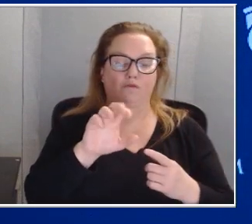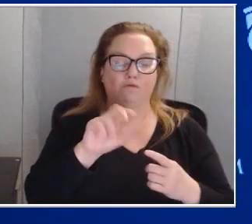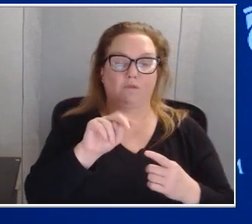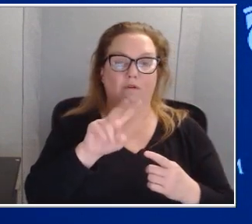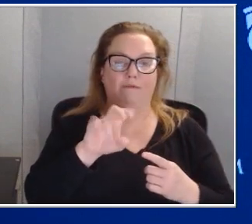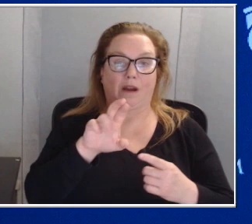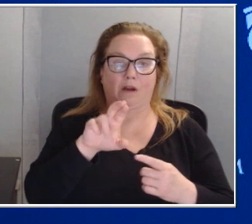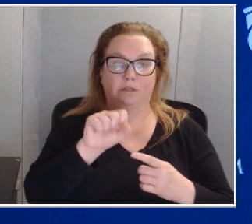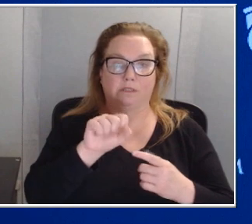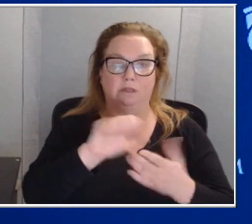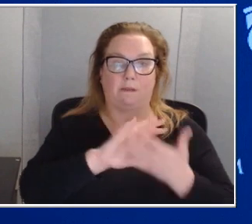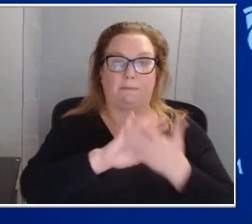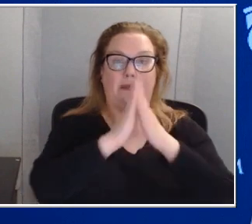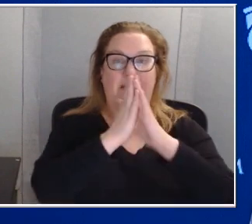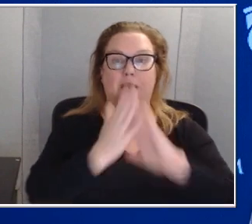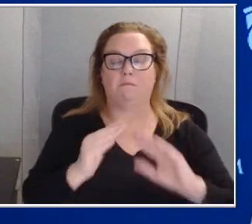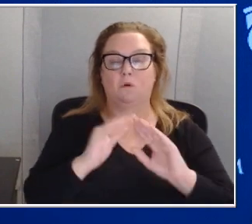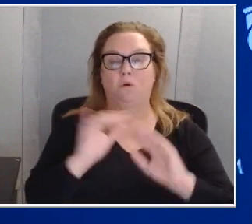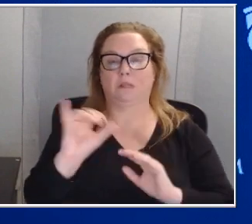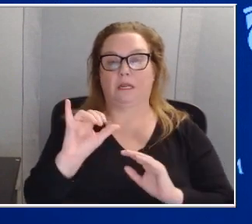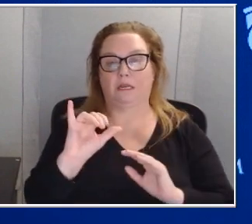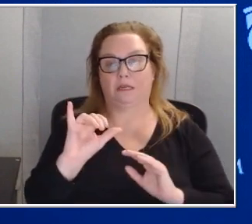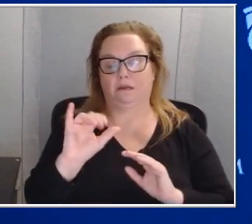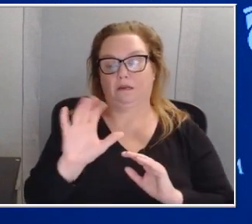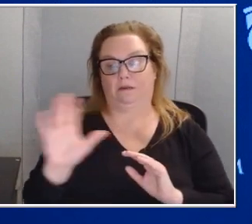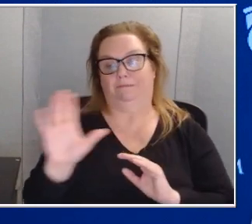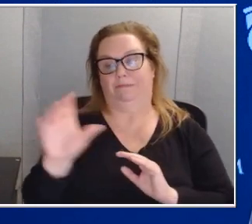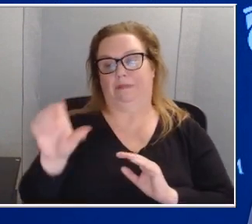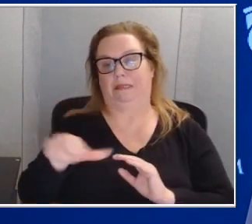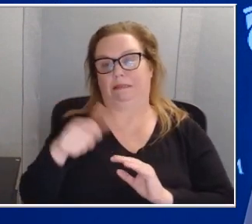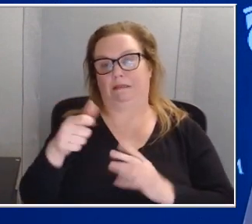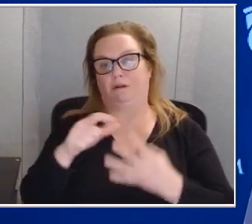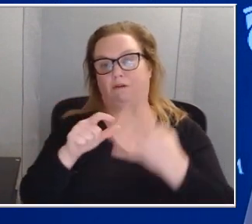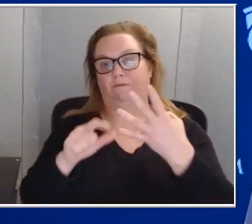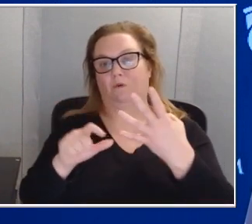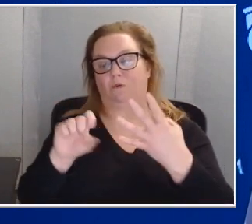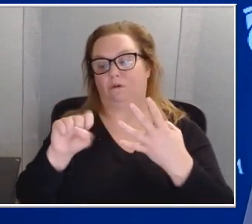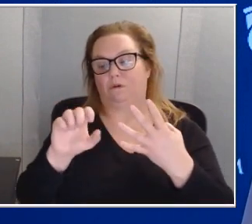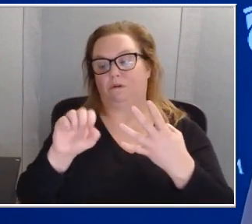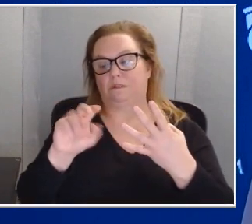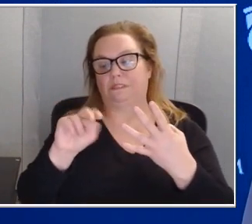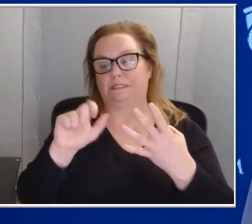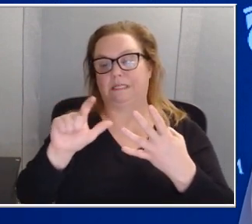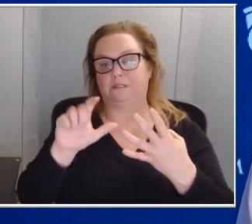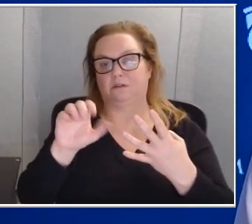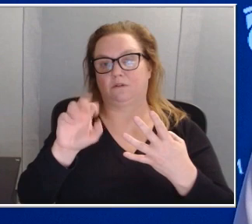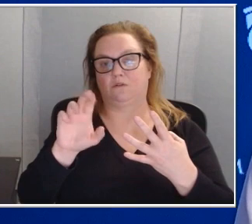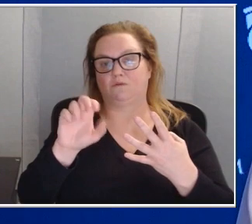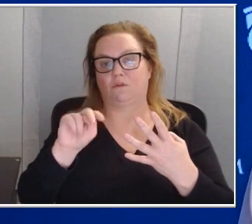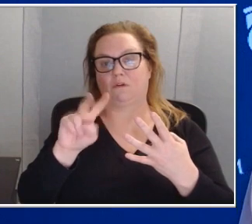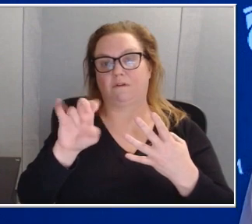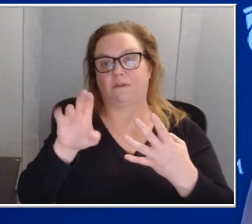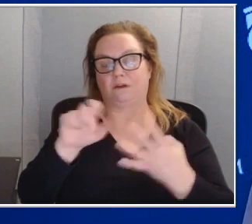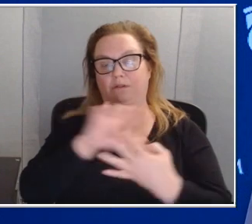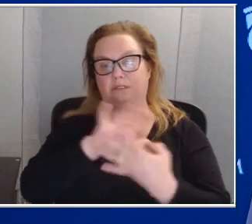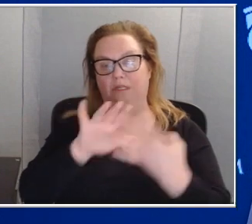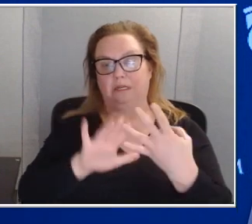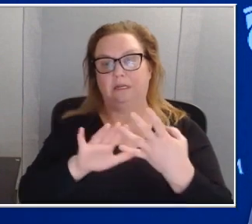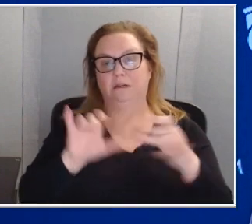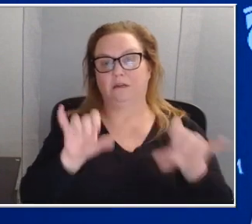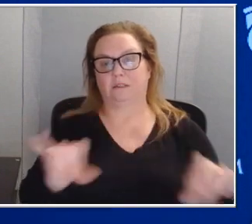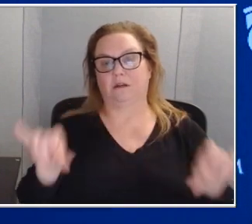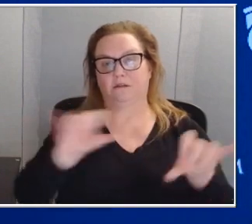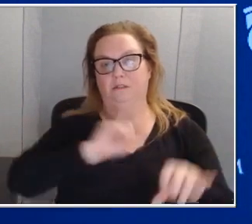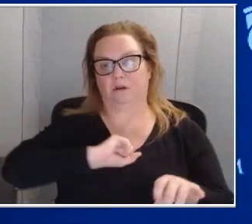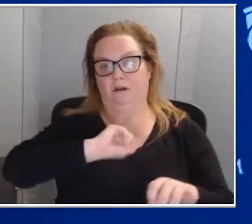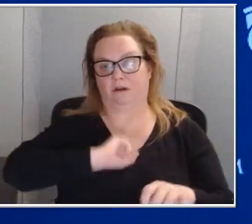going to become more like one of those other 4 seasonal coronaviruses that just cause a common cough or